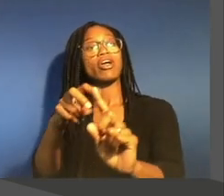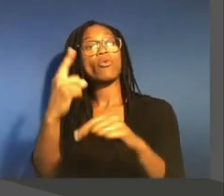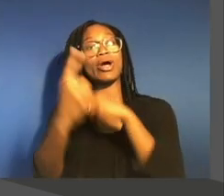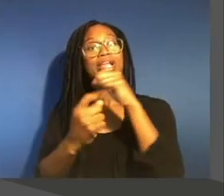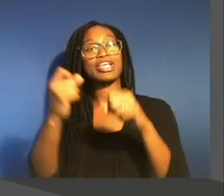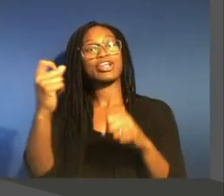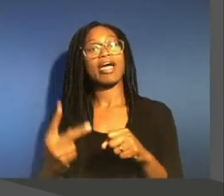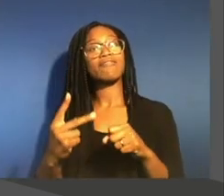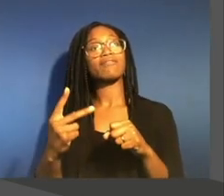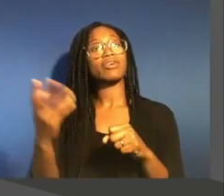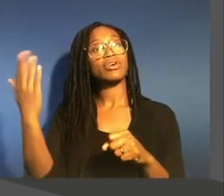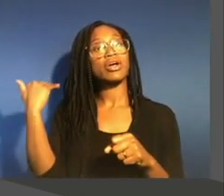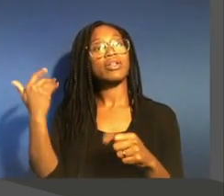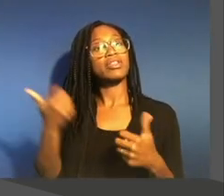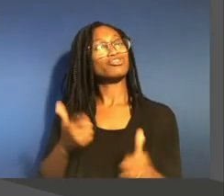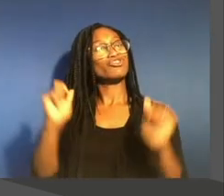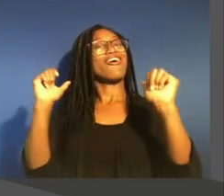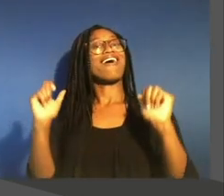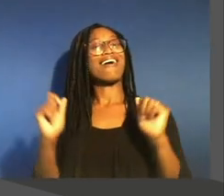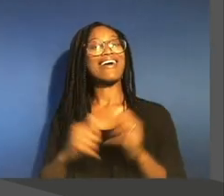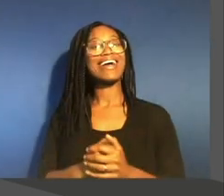try.